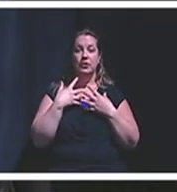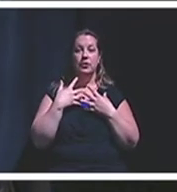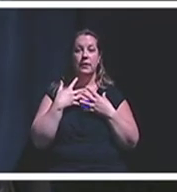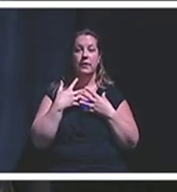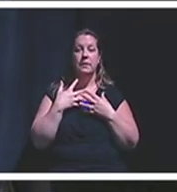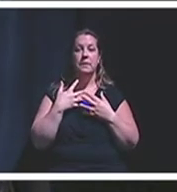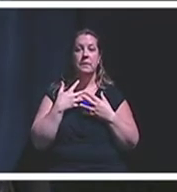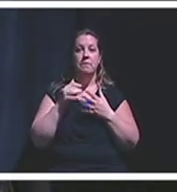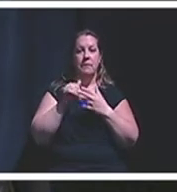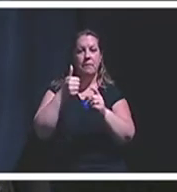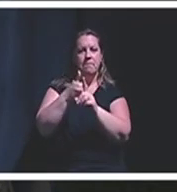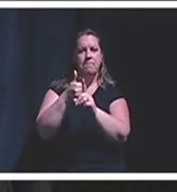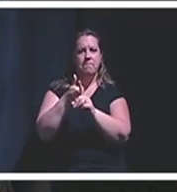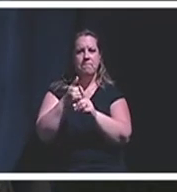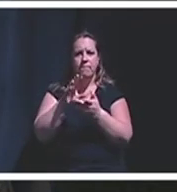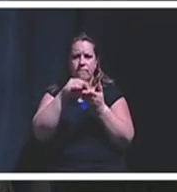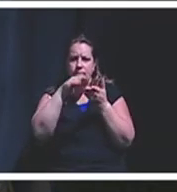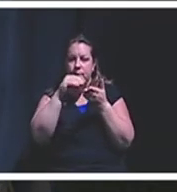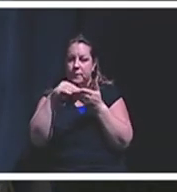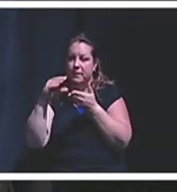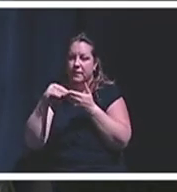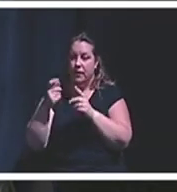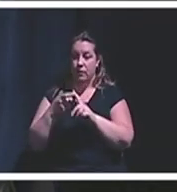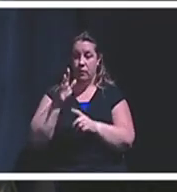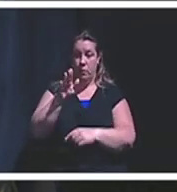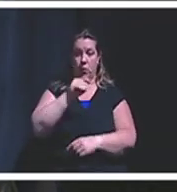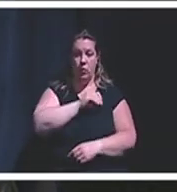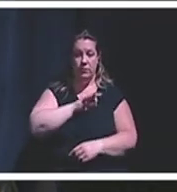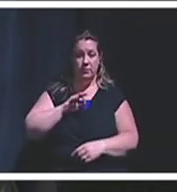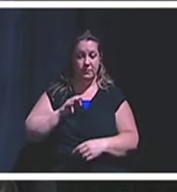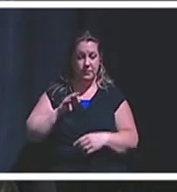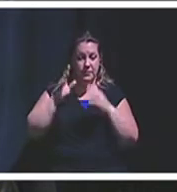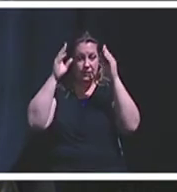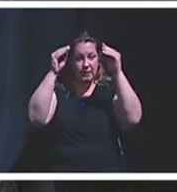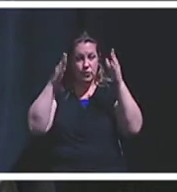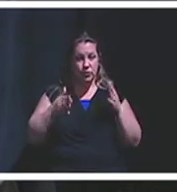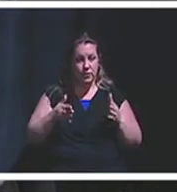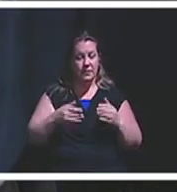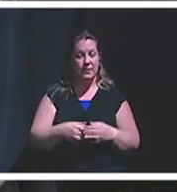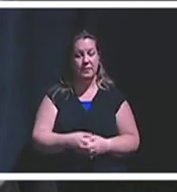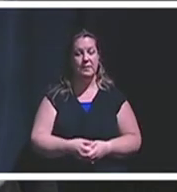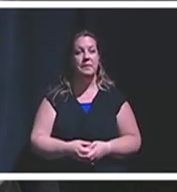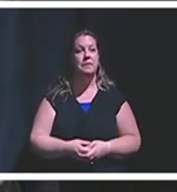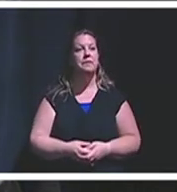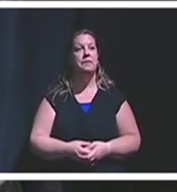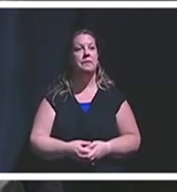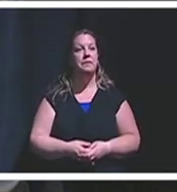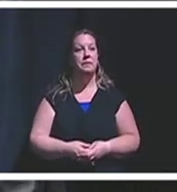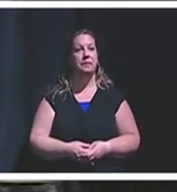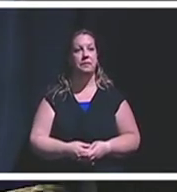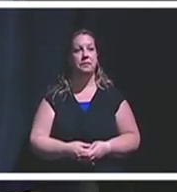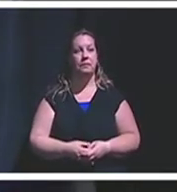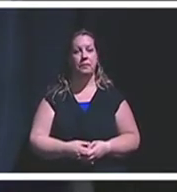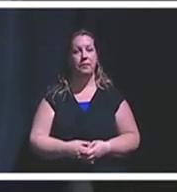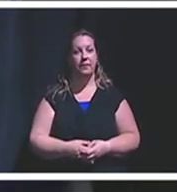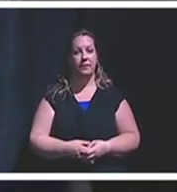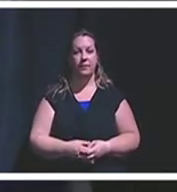that you have acquired from your faculty, because you could not have reached this